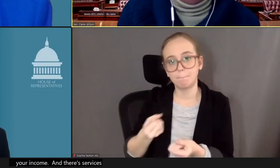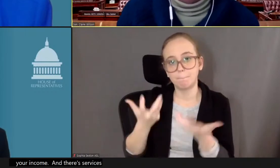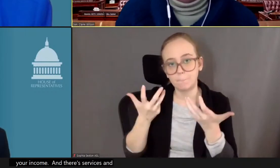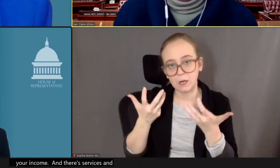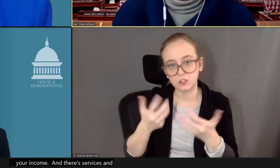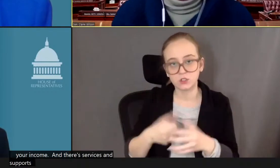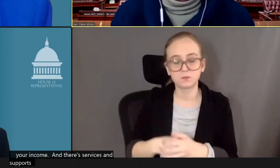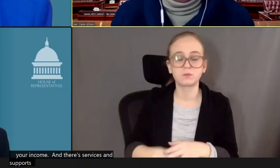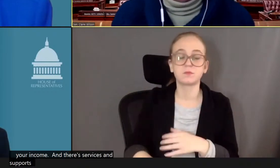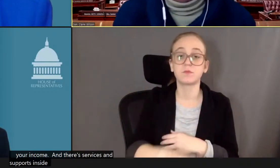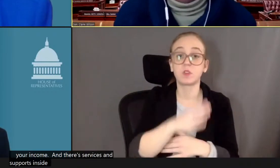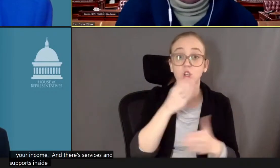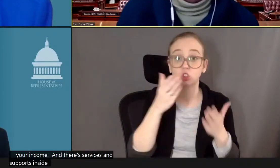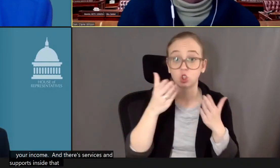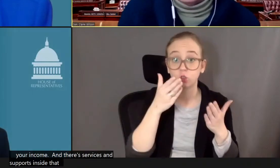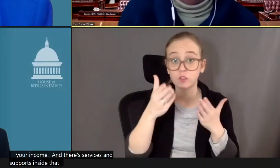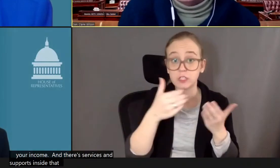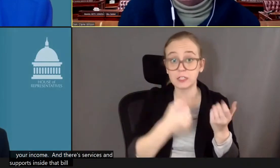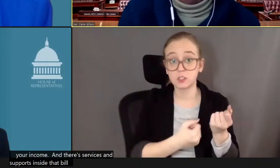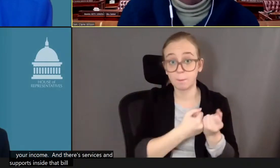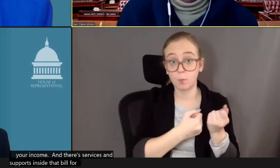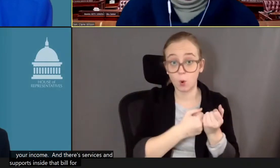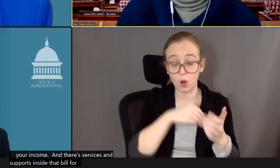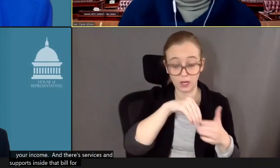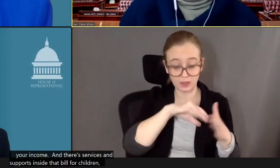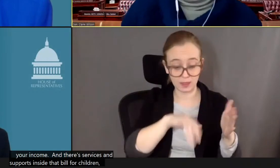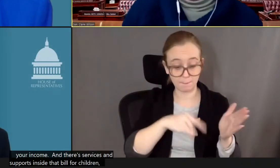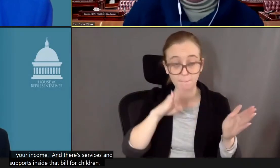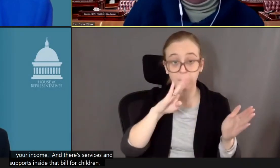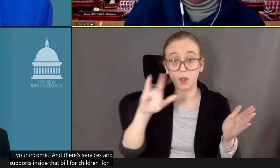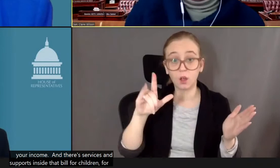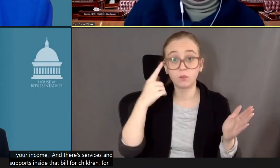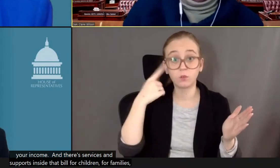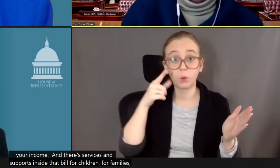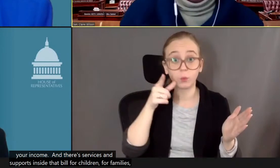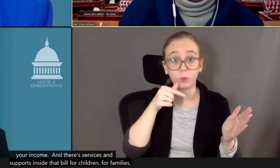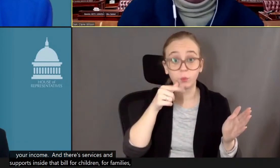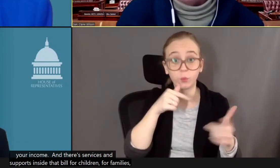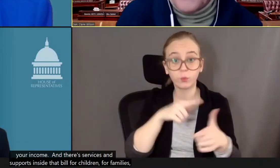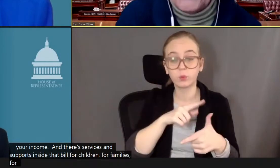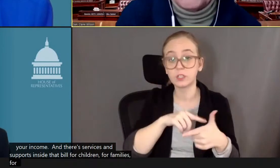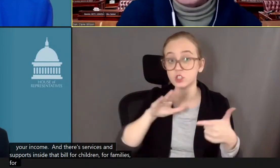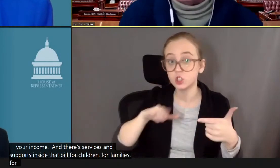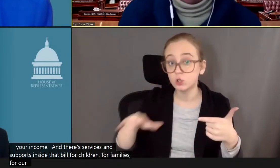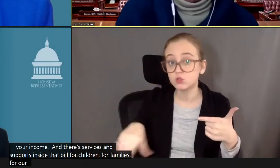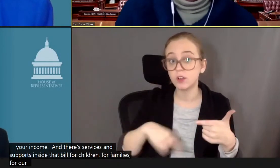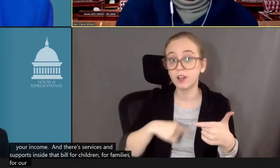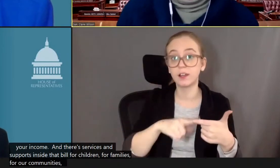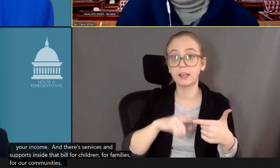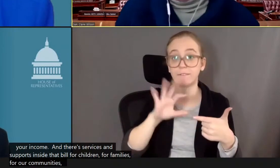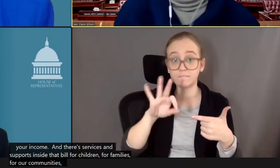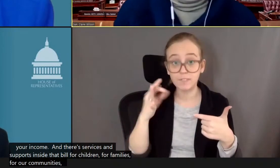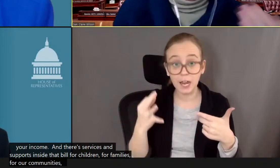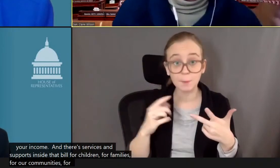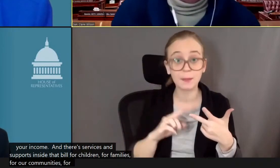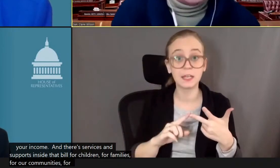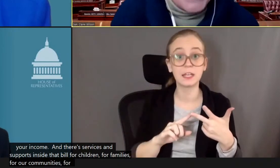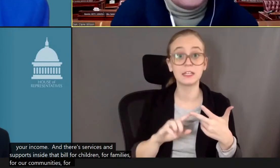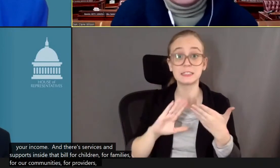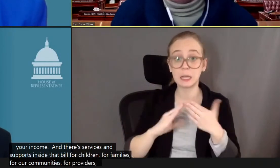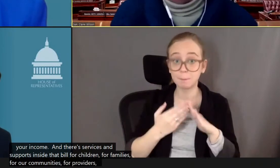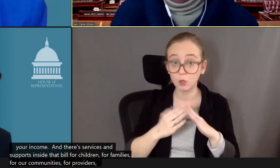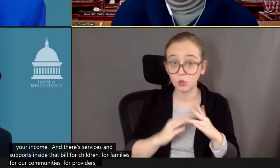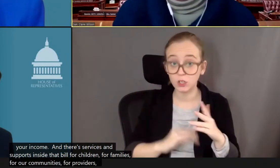that bill for children, for families, for our communities, for providers, for family, friends,